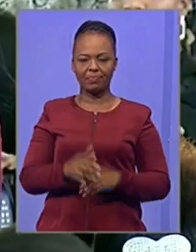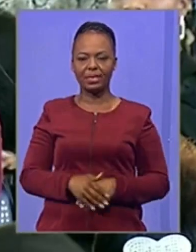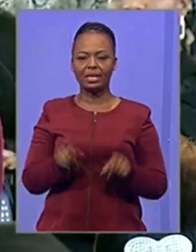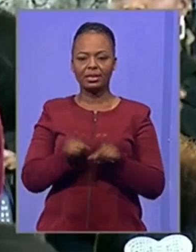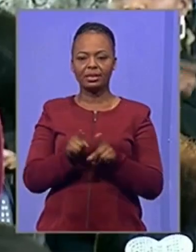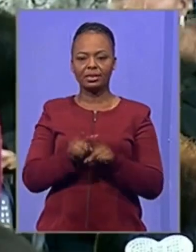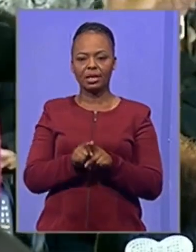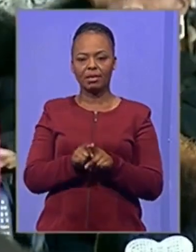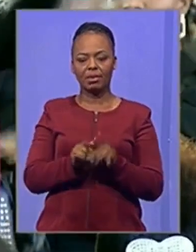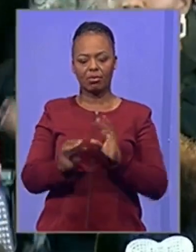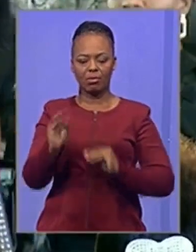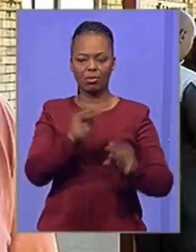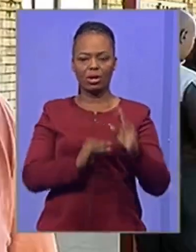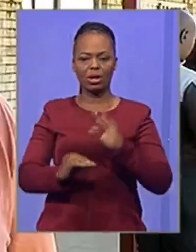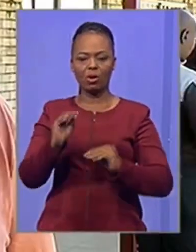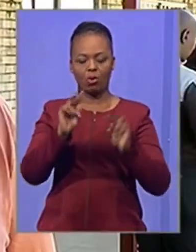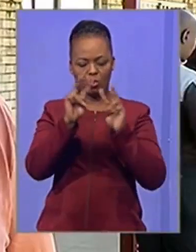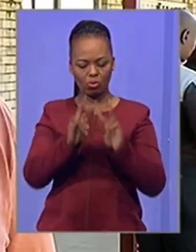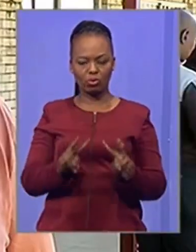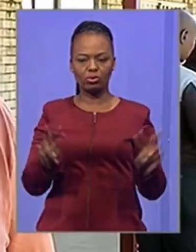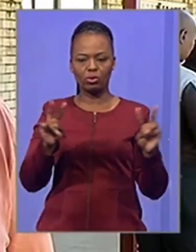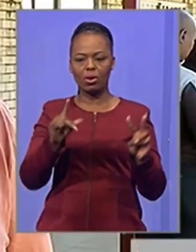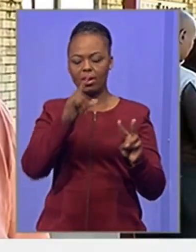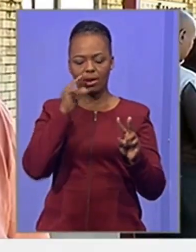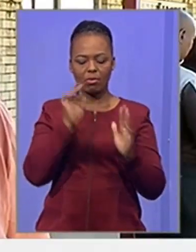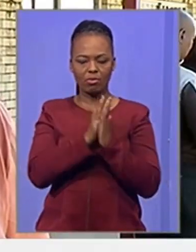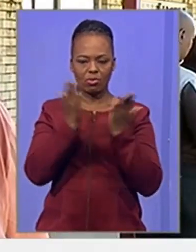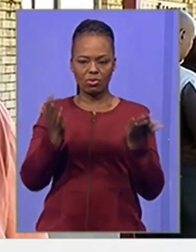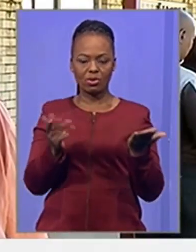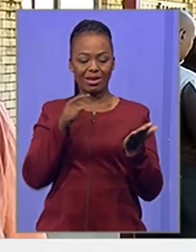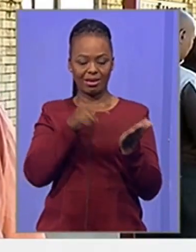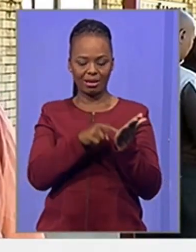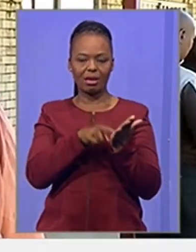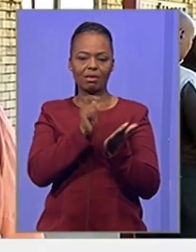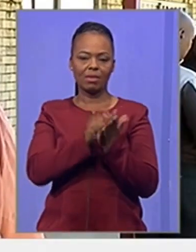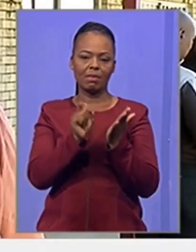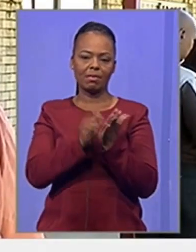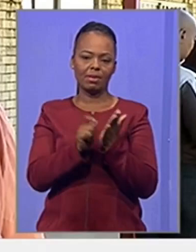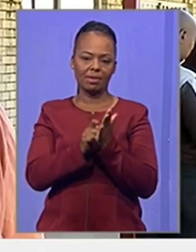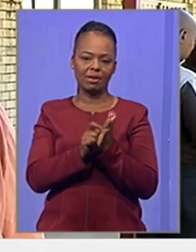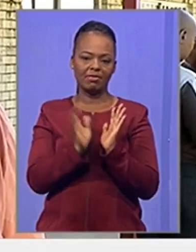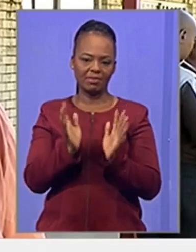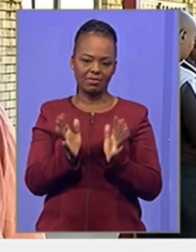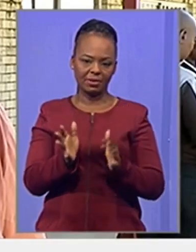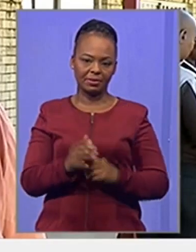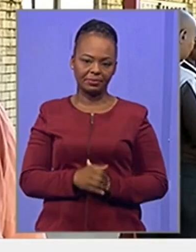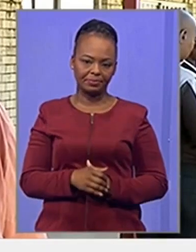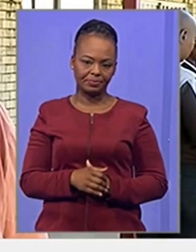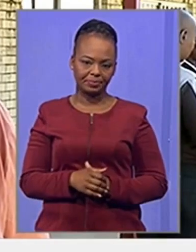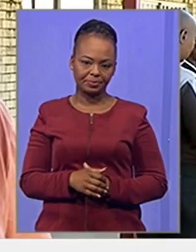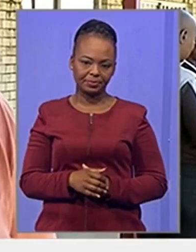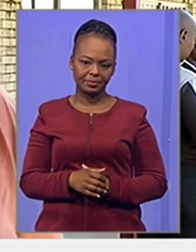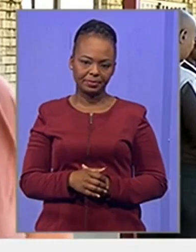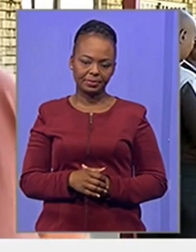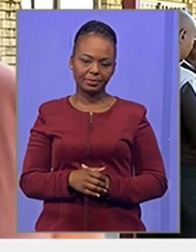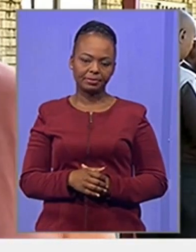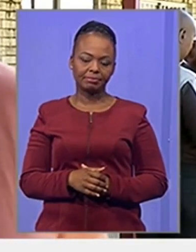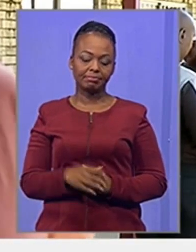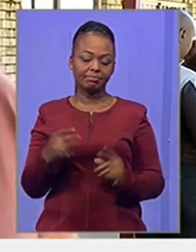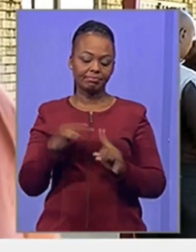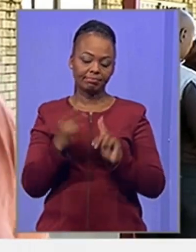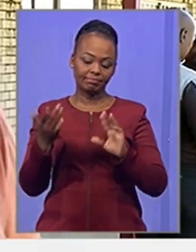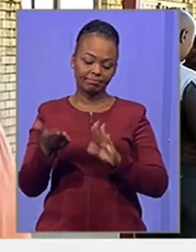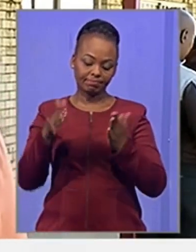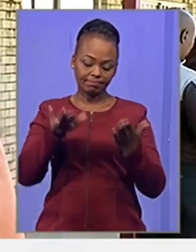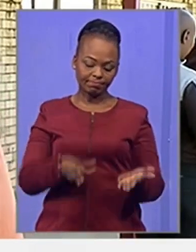khutswe. Ho hlokala ha Tebogo Ditaba ke tahlelo e kgolo hadi ho rona hobane jalo